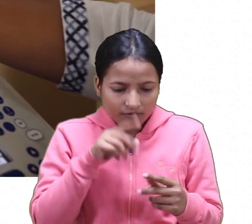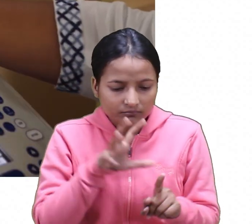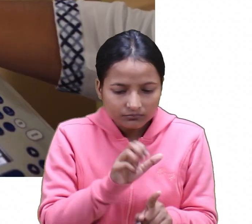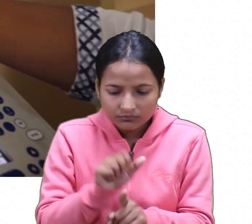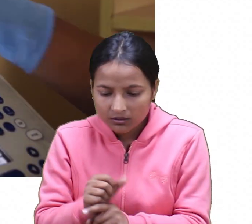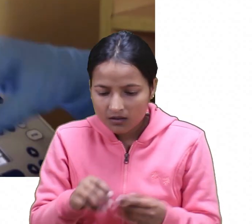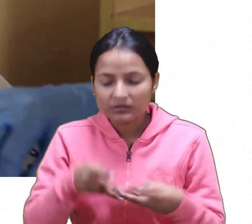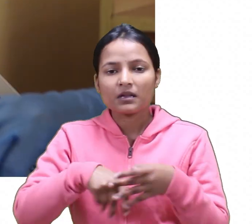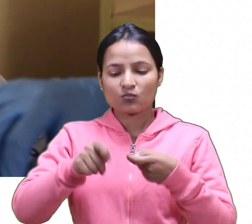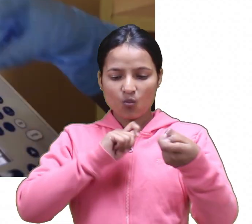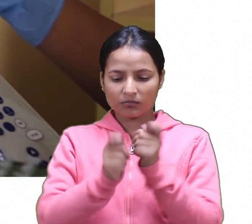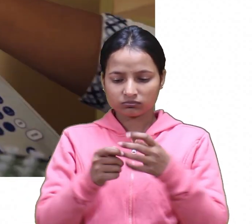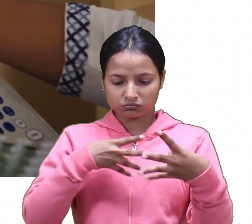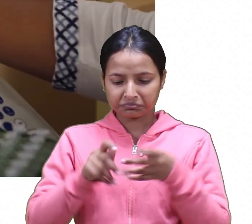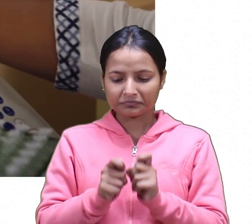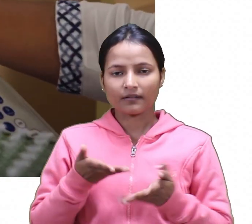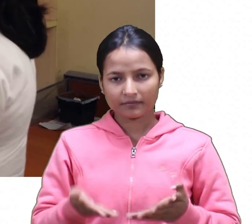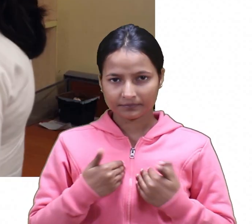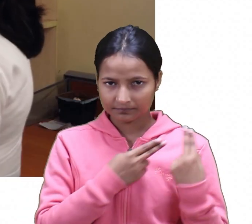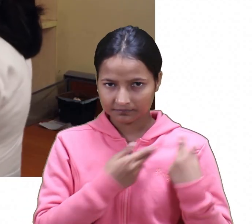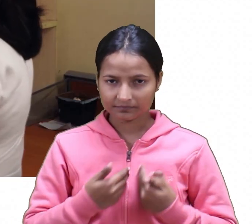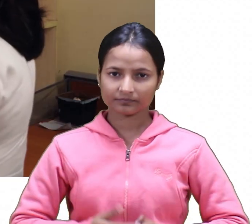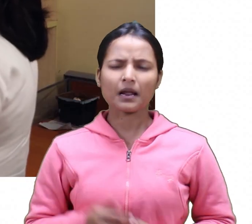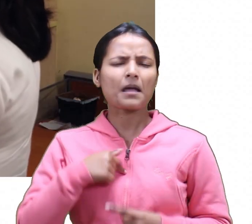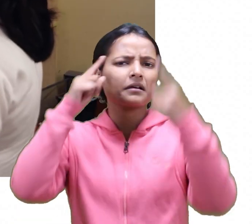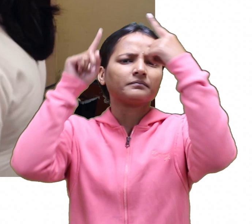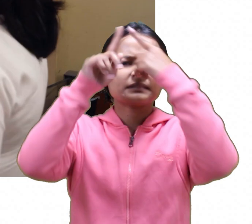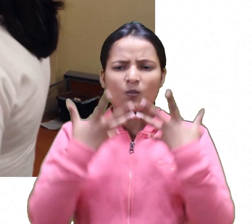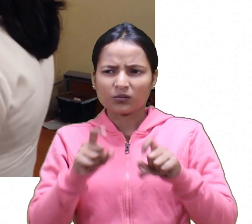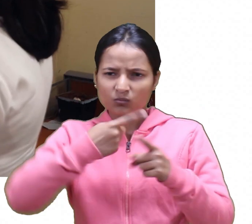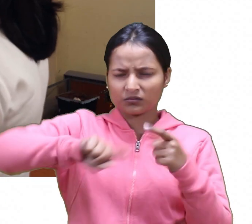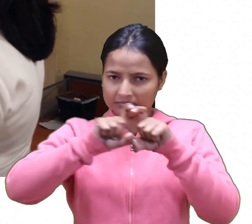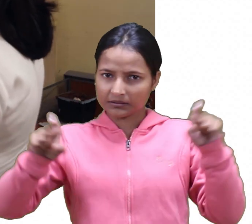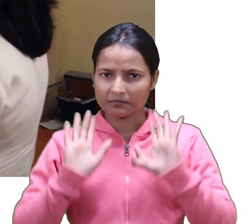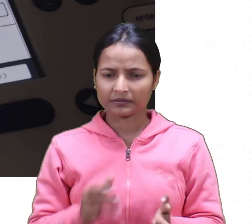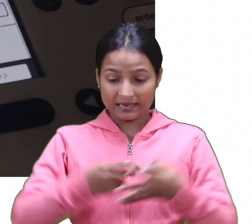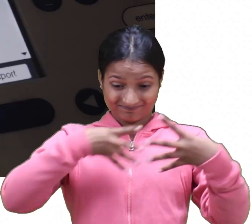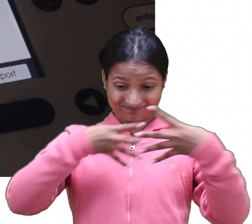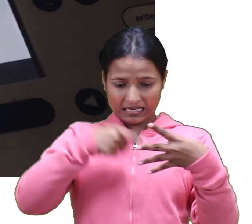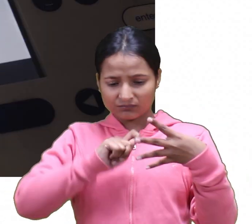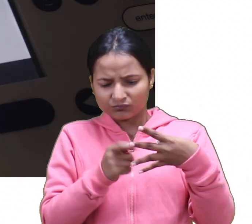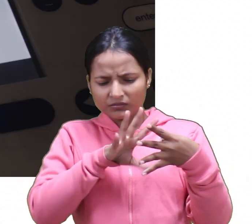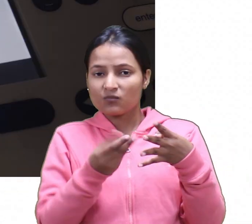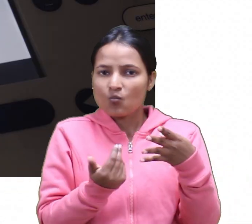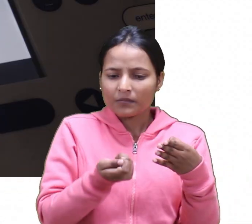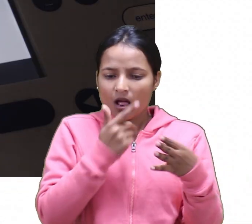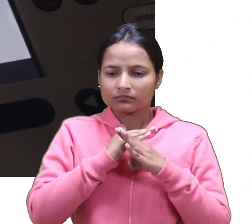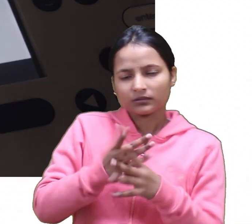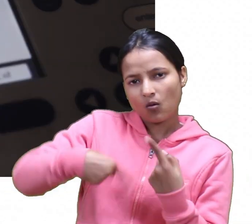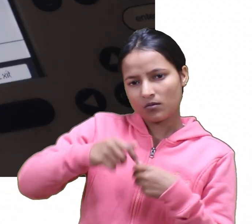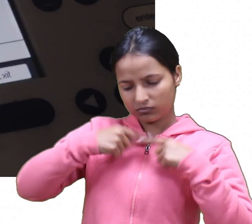Furthermore, my aim is to elucidate the mechanism of the gene product in providing resistance by applying various